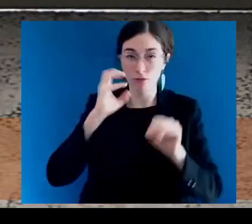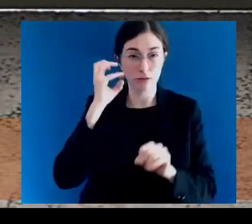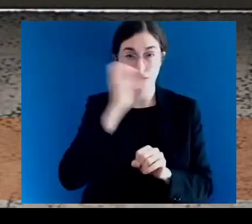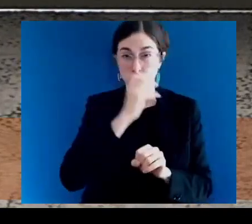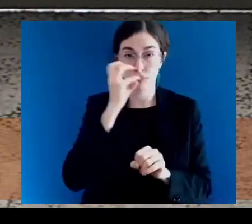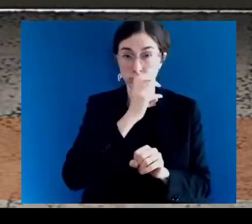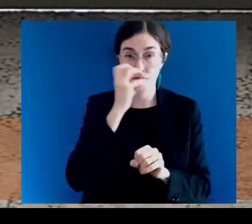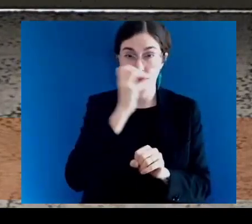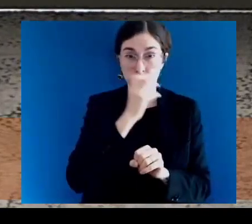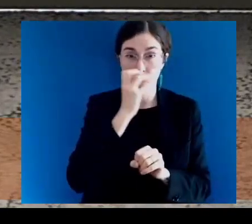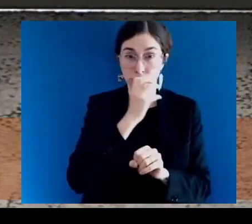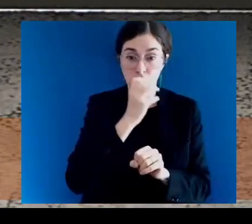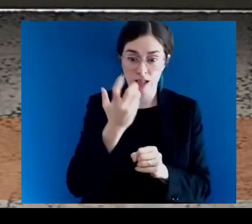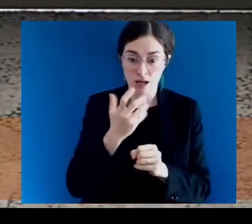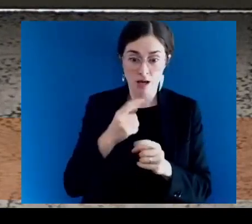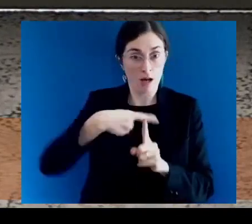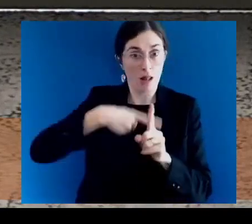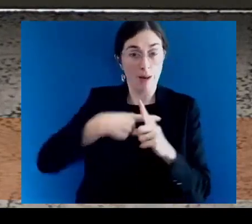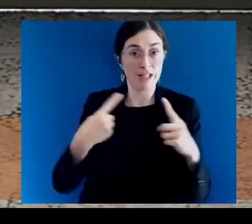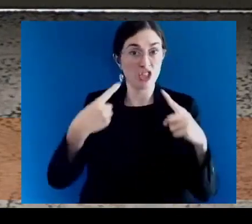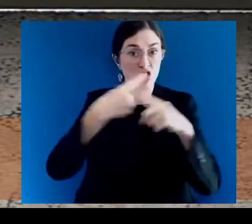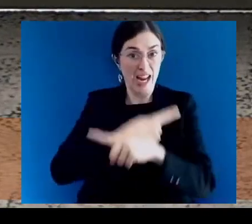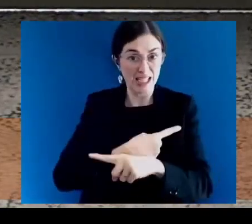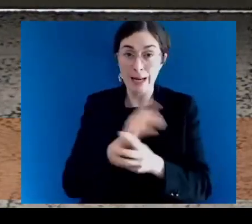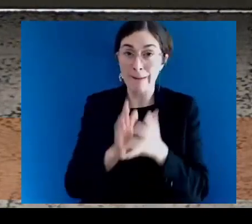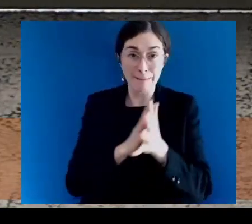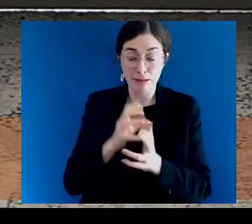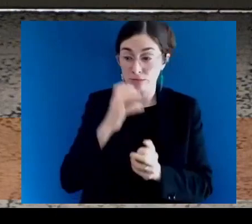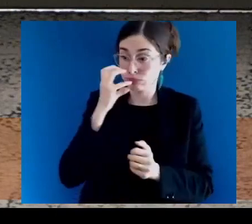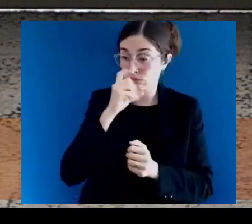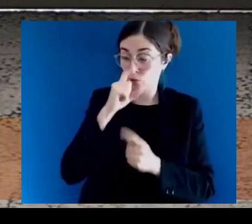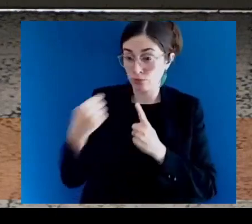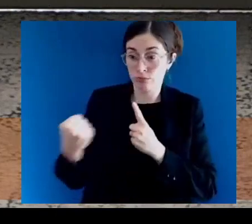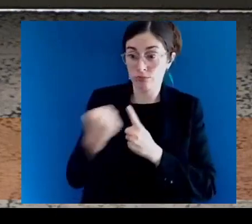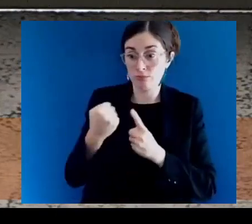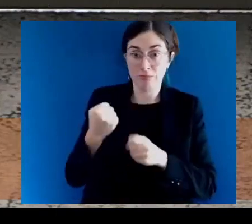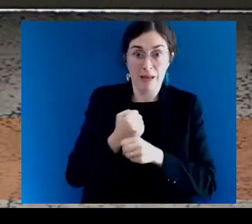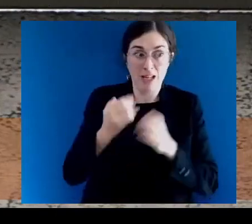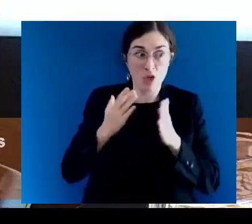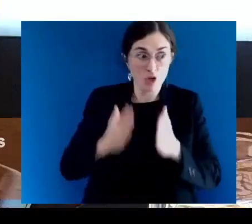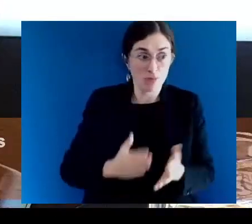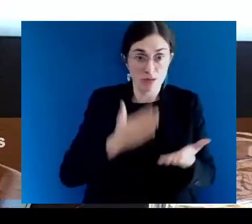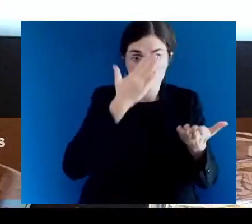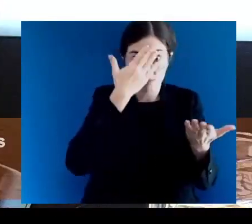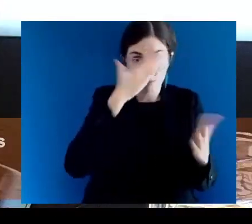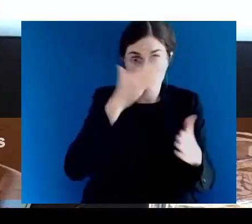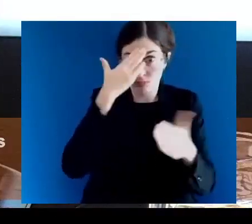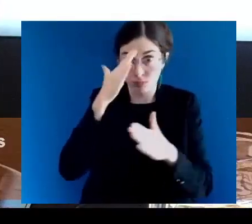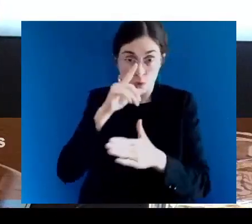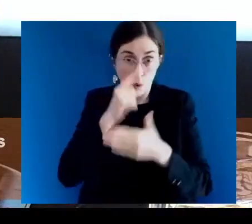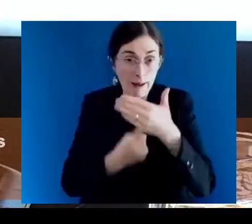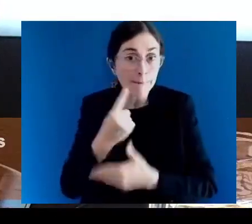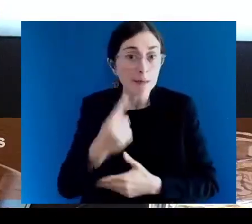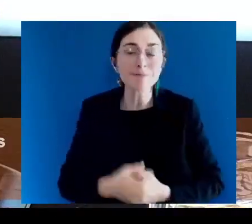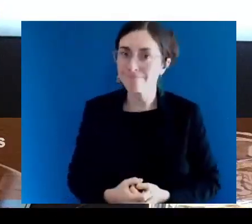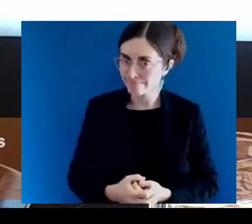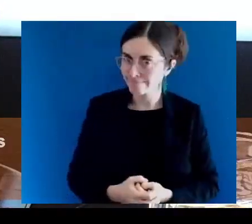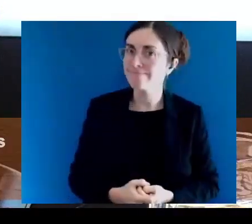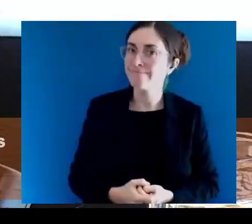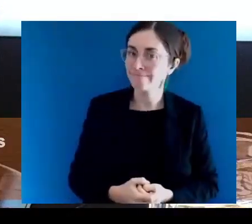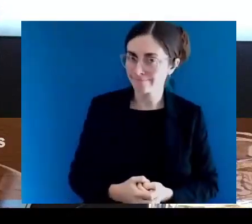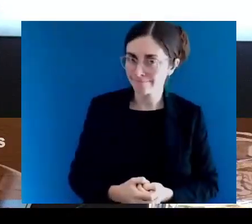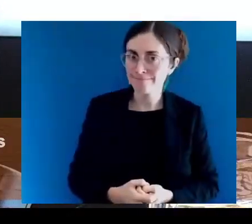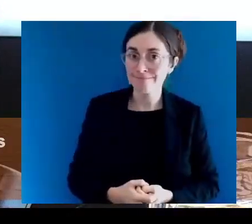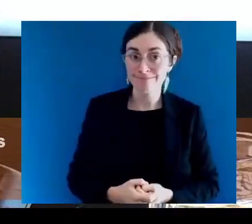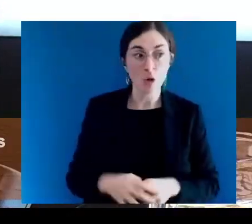century, representing a catastrophic threat to human well-being and planetary health. Yes. In Australia, those risks are